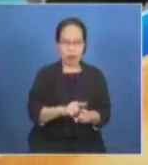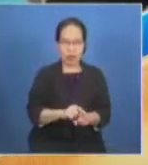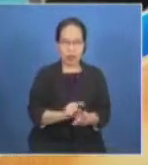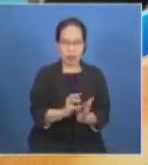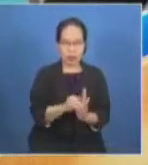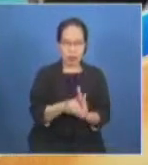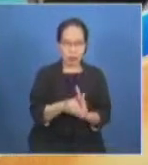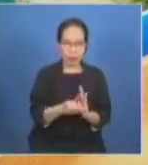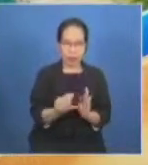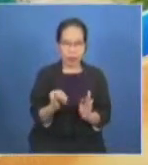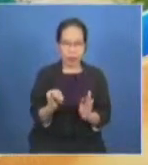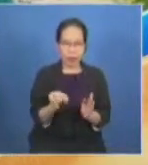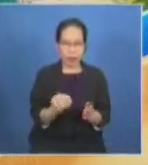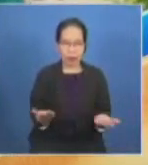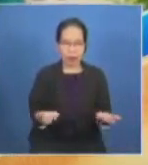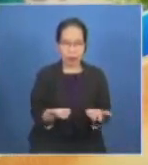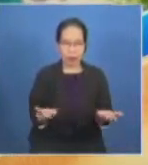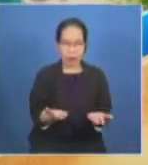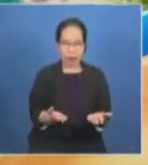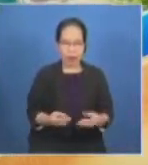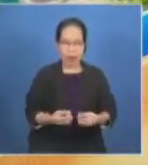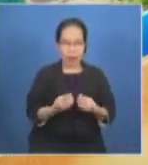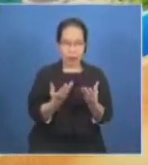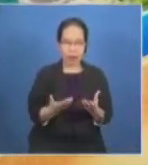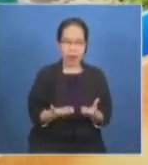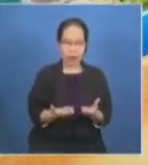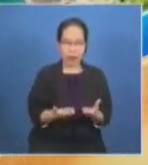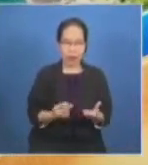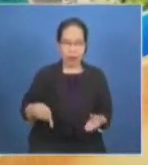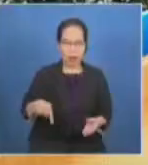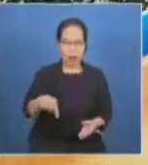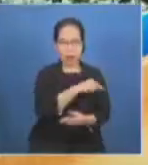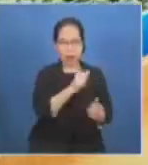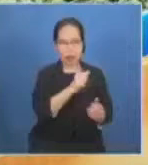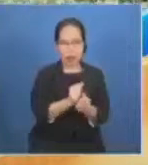As of the moment, they are here to provide us with relief items.